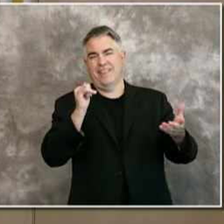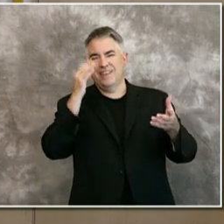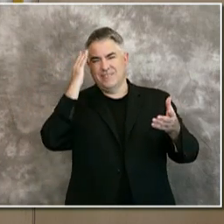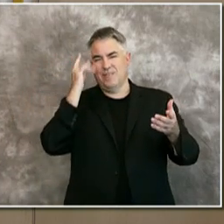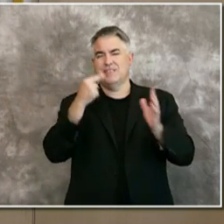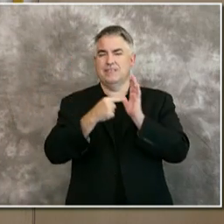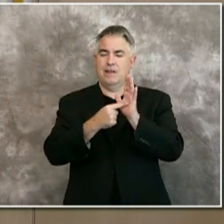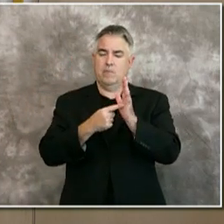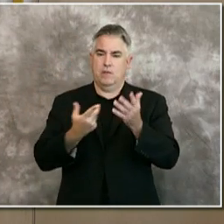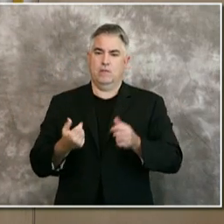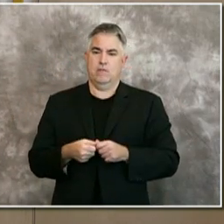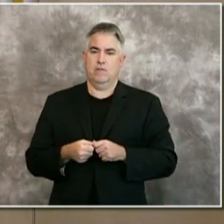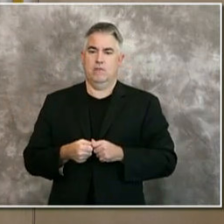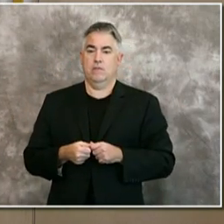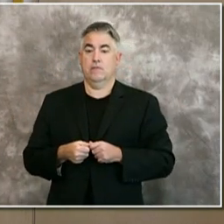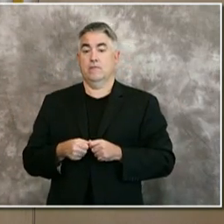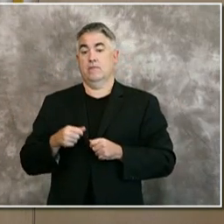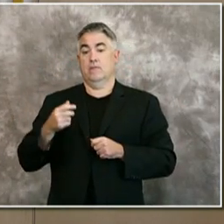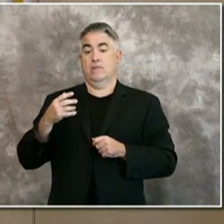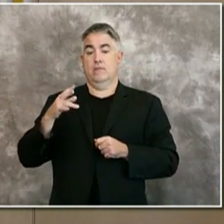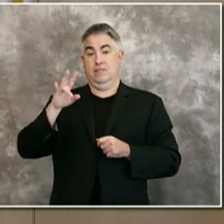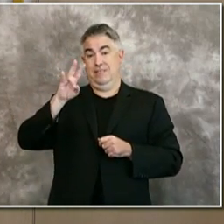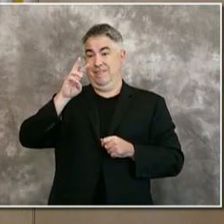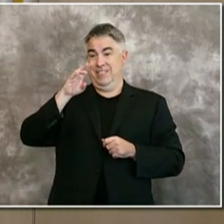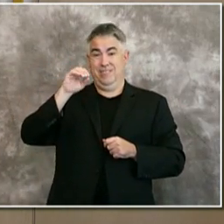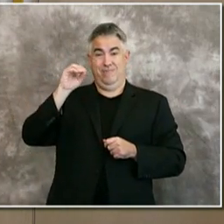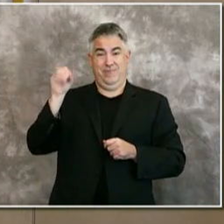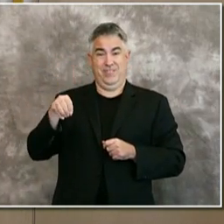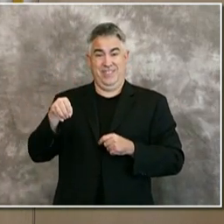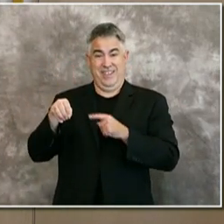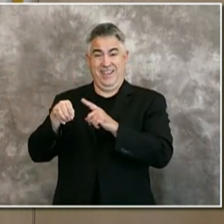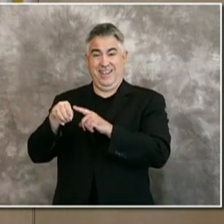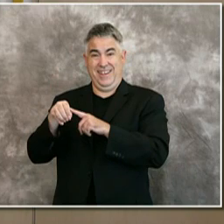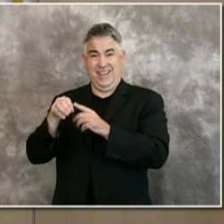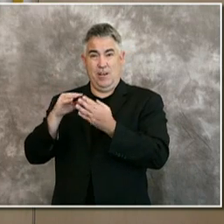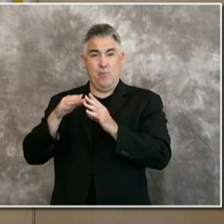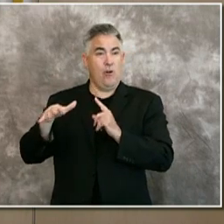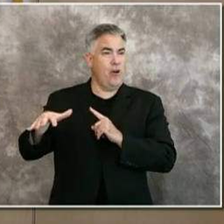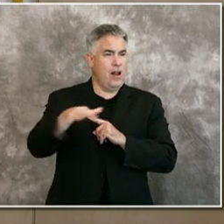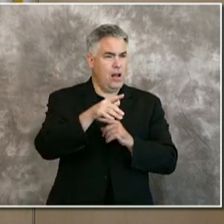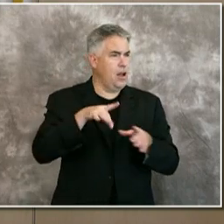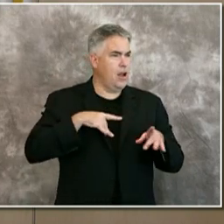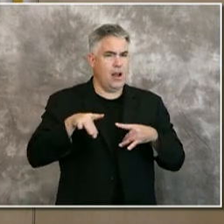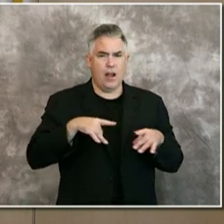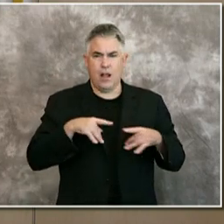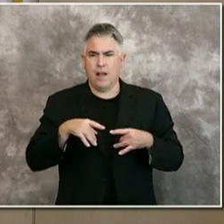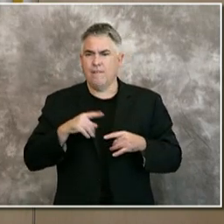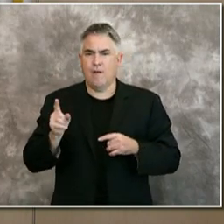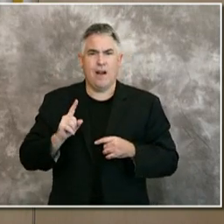settings, 76% of community setting outbreaks are in